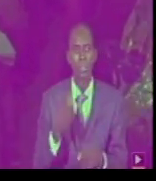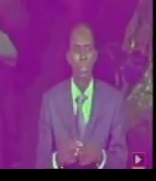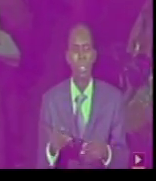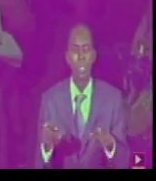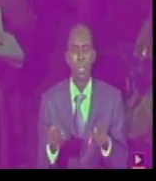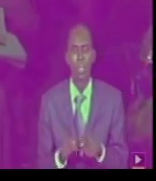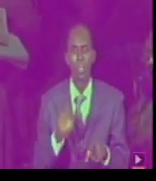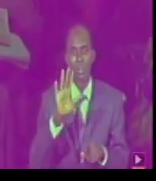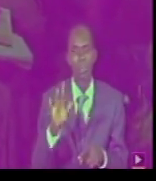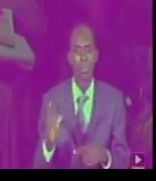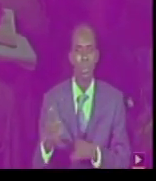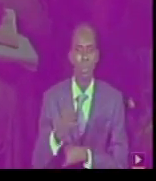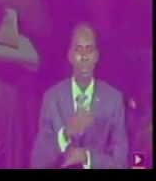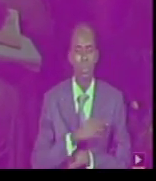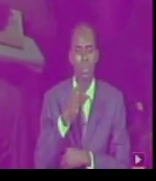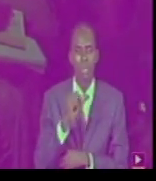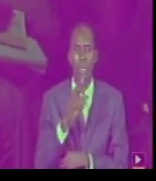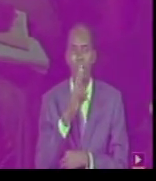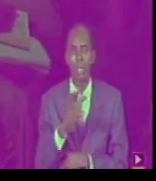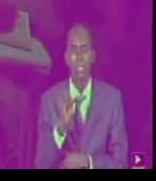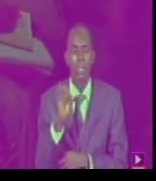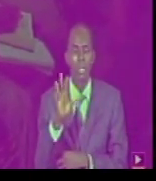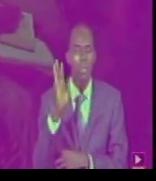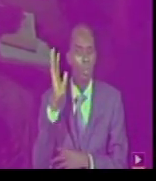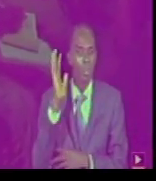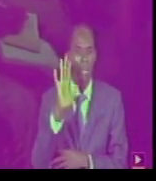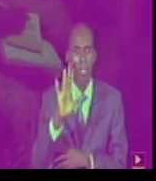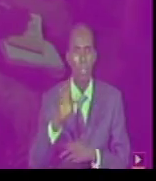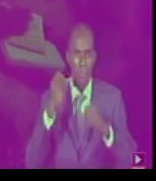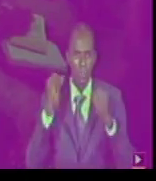days are, so will your strength be.